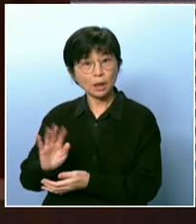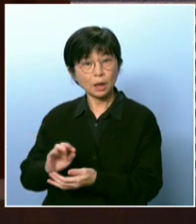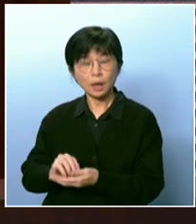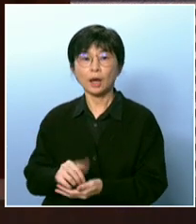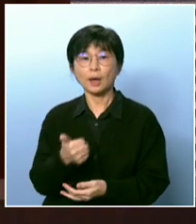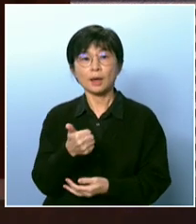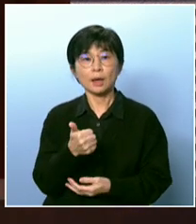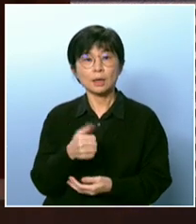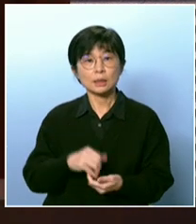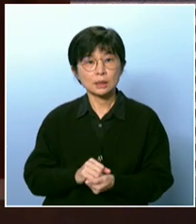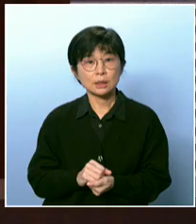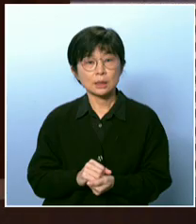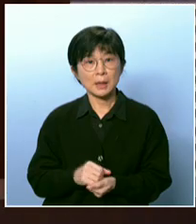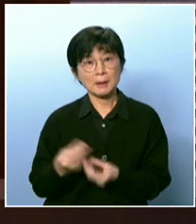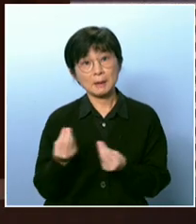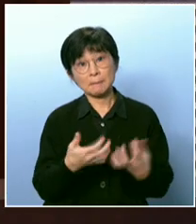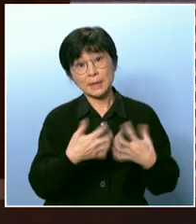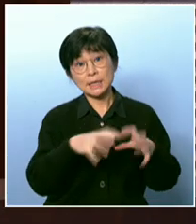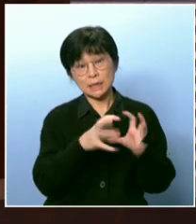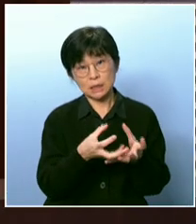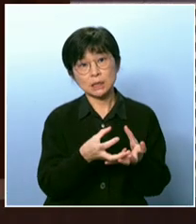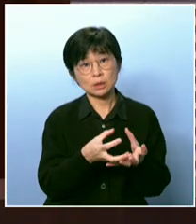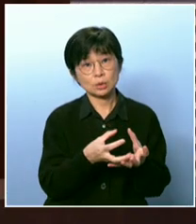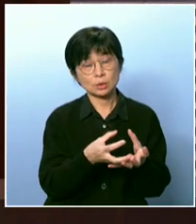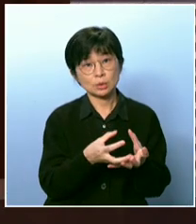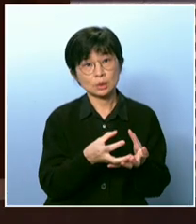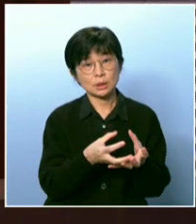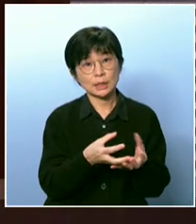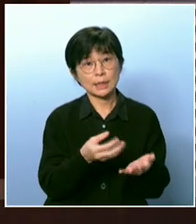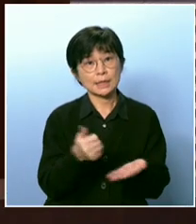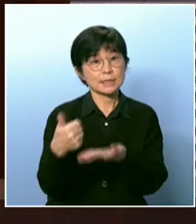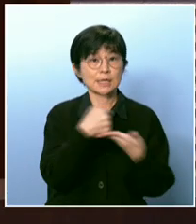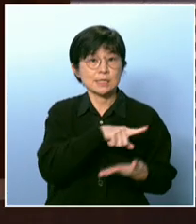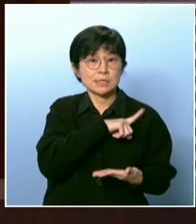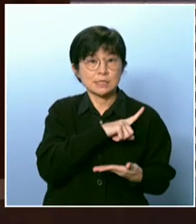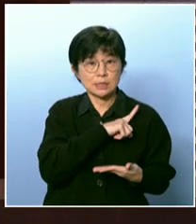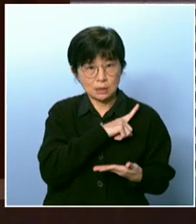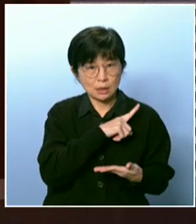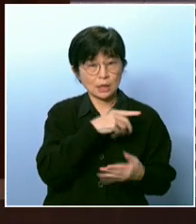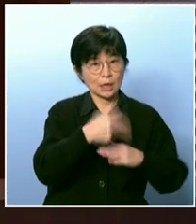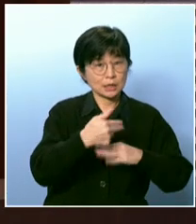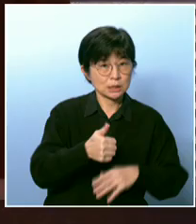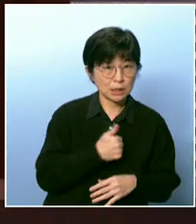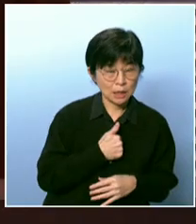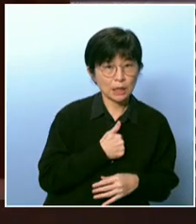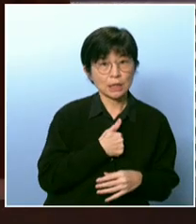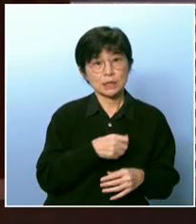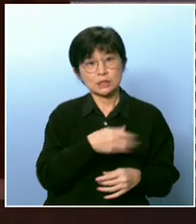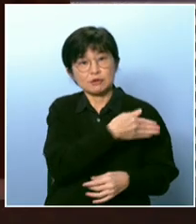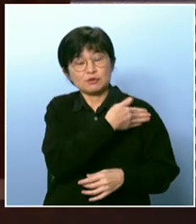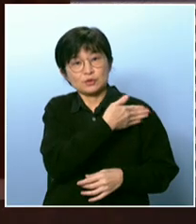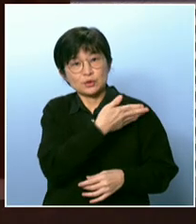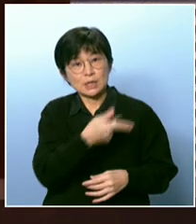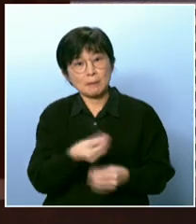Well, so the 20% would be for the operators, not the housing